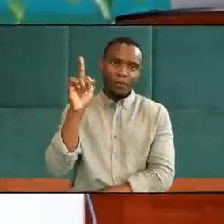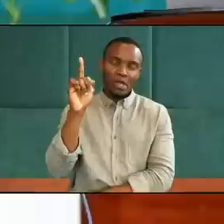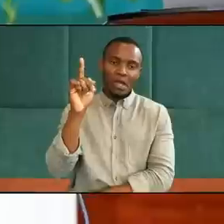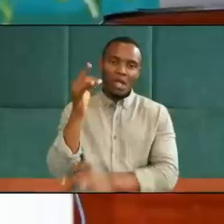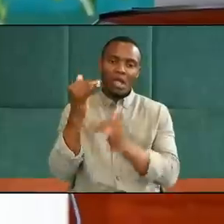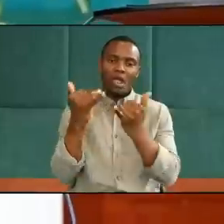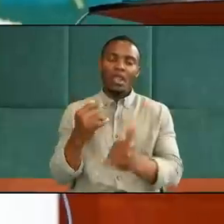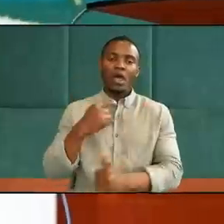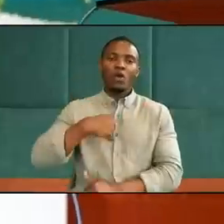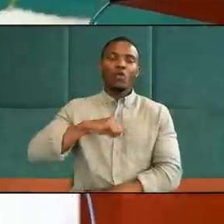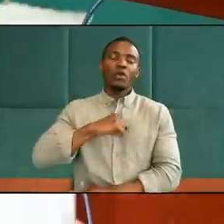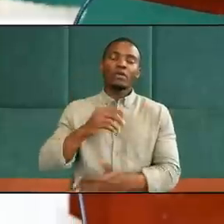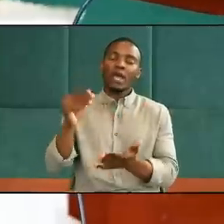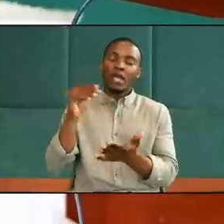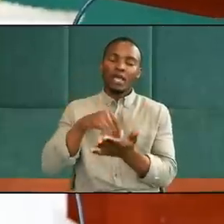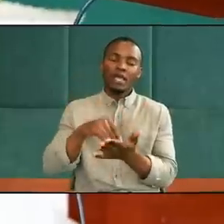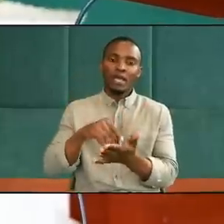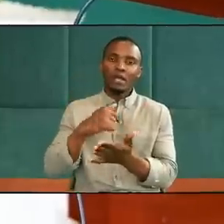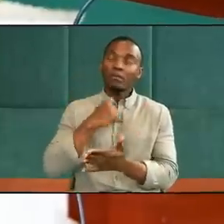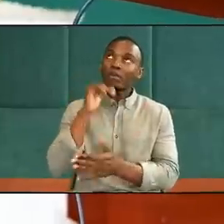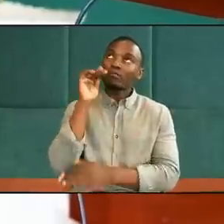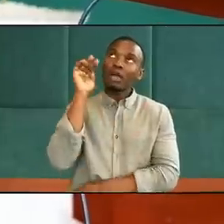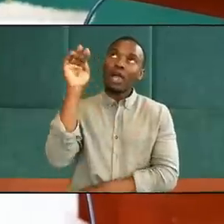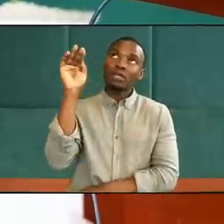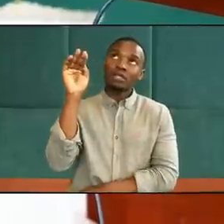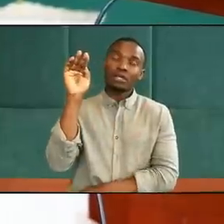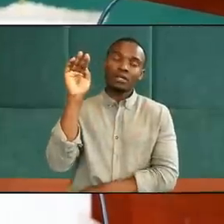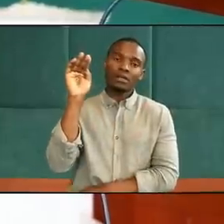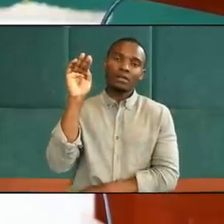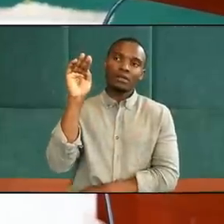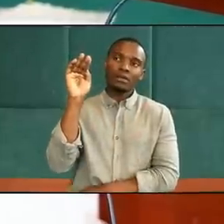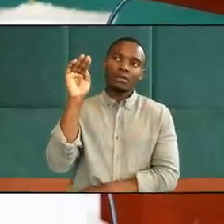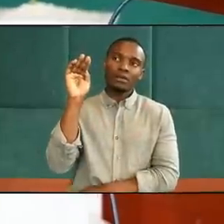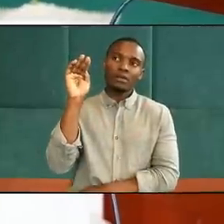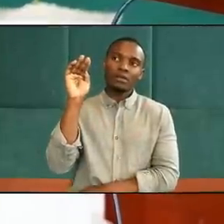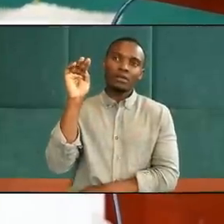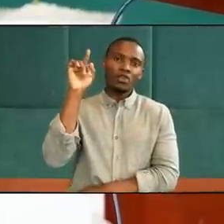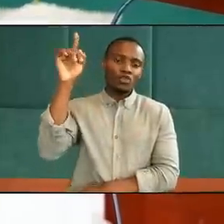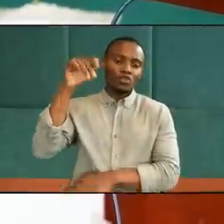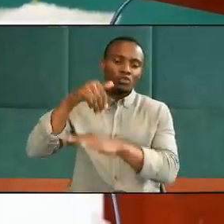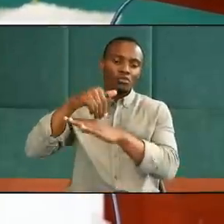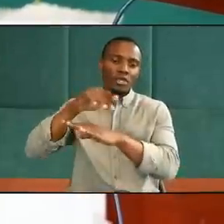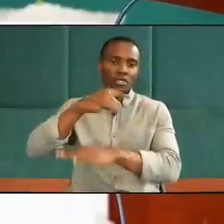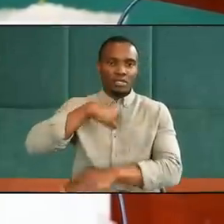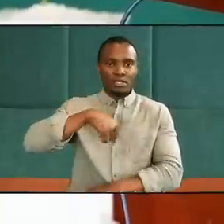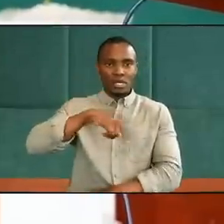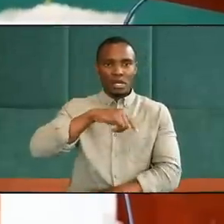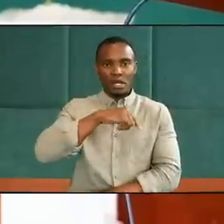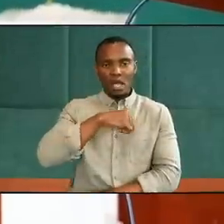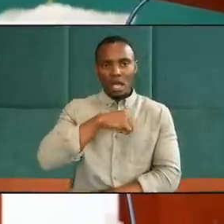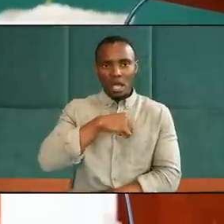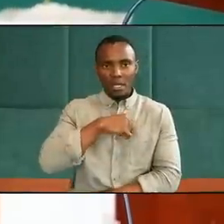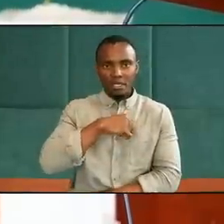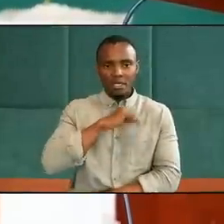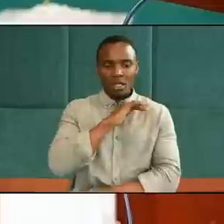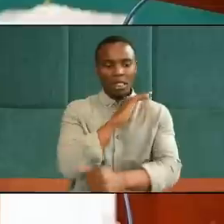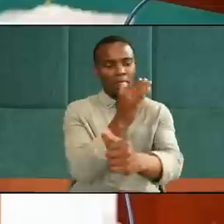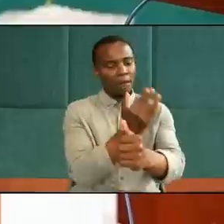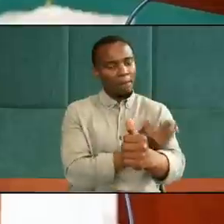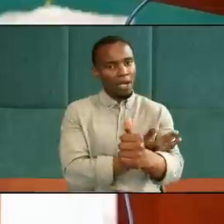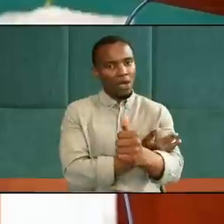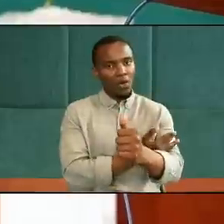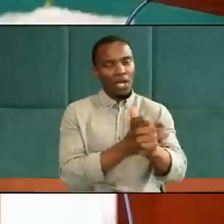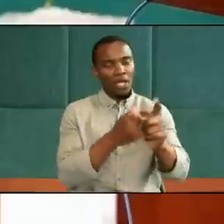So one more time, Lord, I ask that you will send us the power and